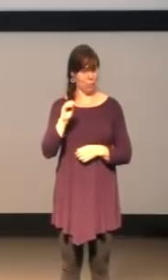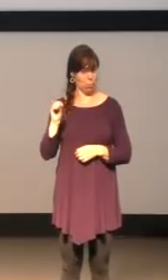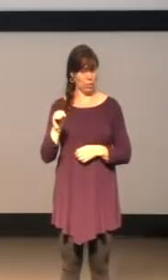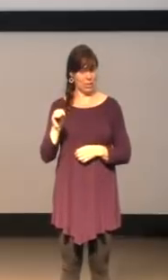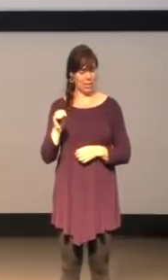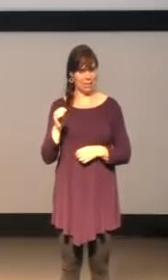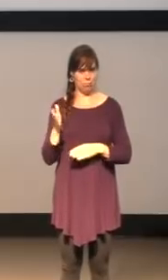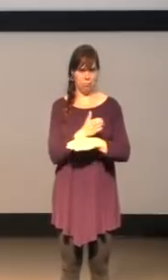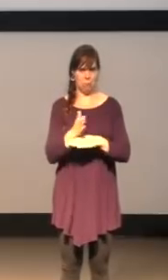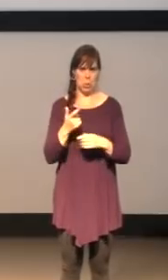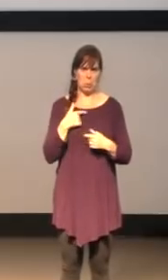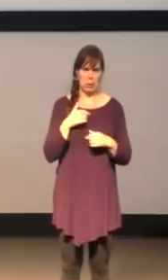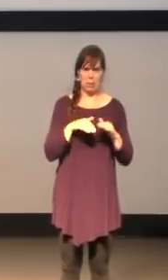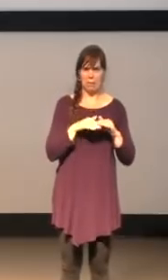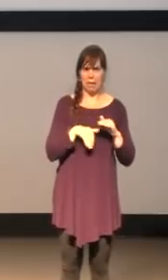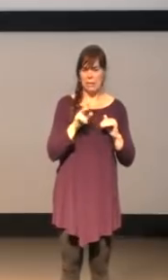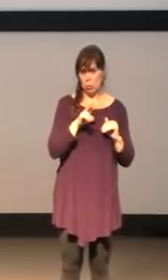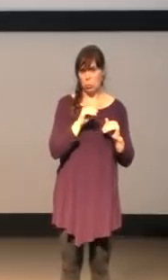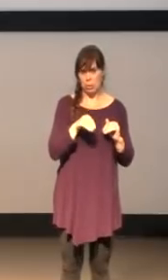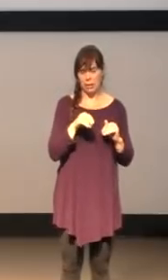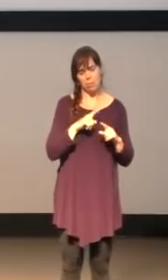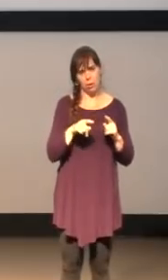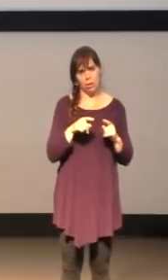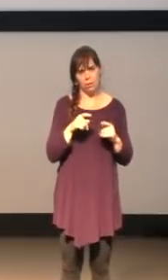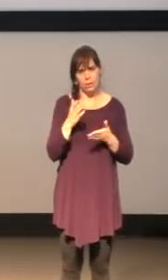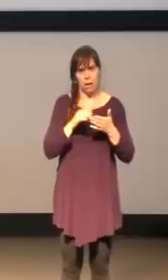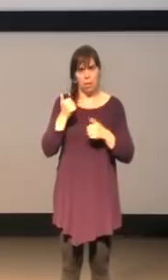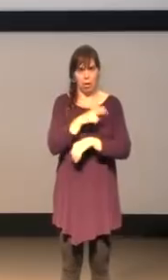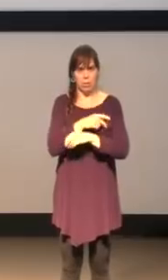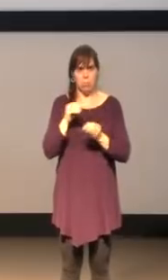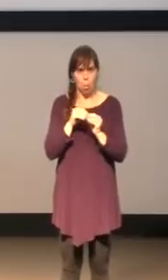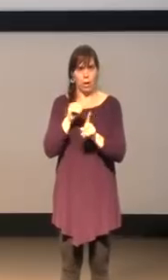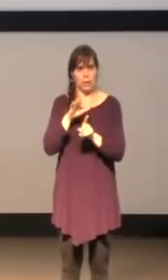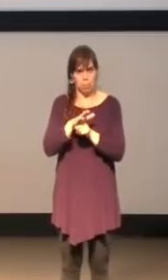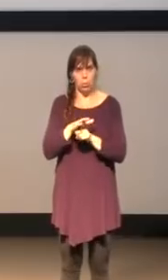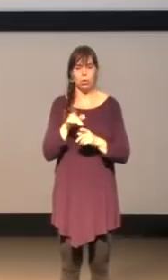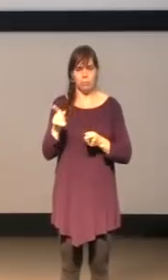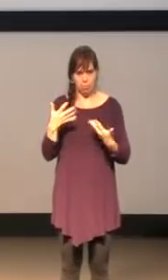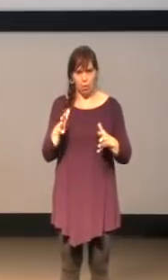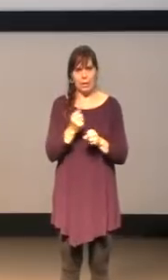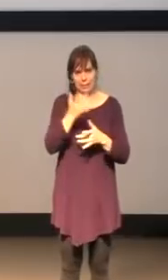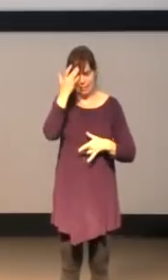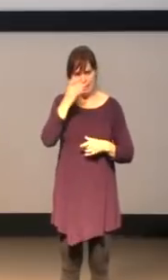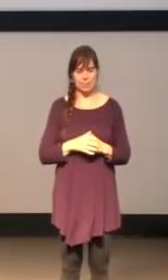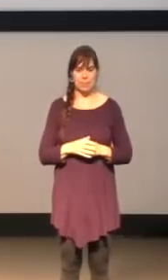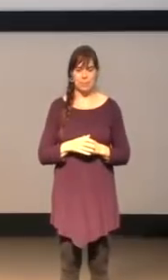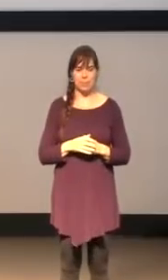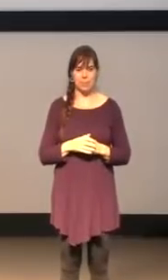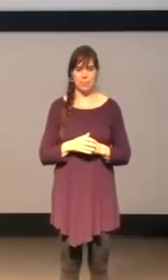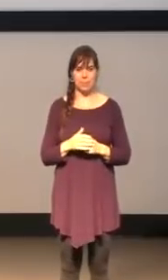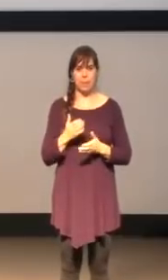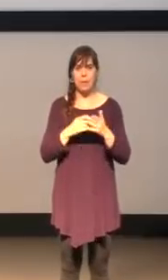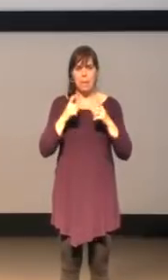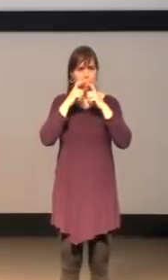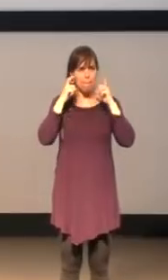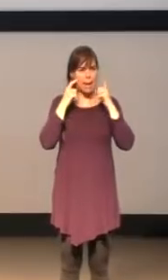there was a range. We were a little less than 2%, but clearly there were hospitals who were much higher. So a couple masking. Tony, you